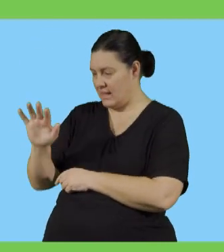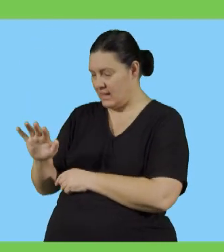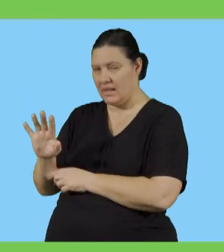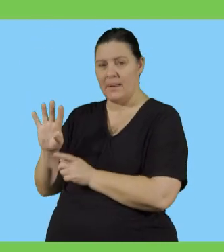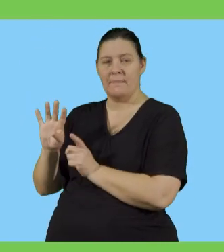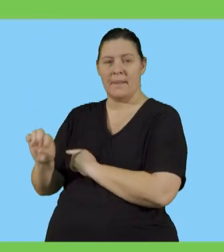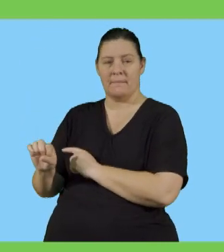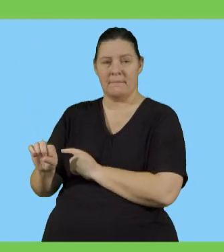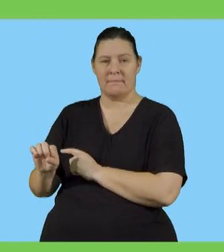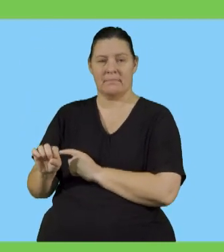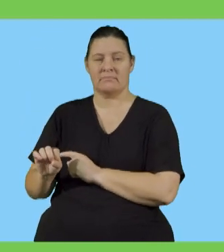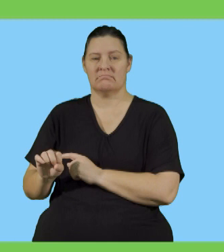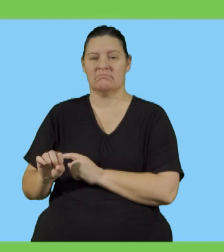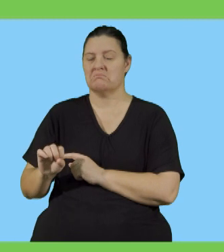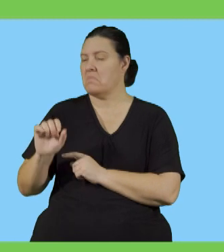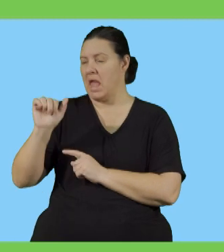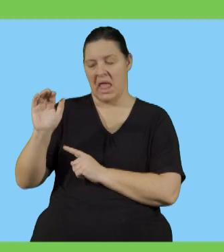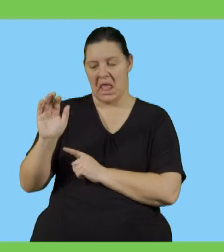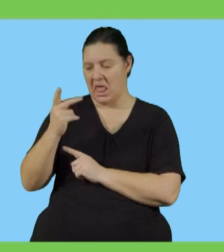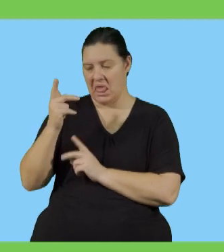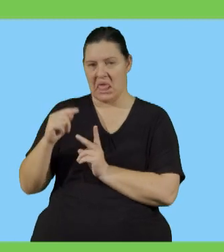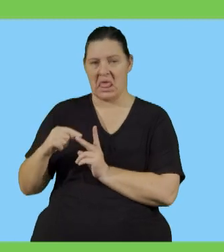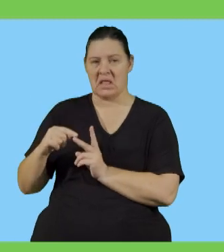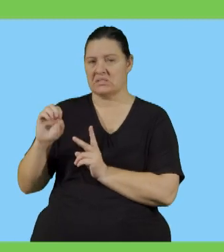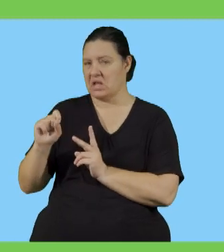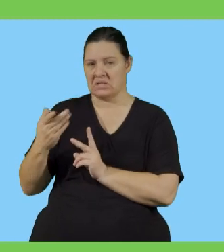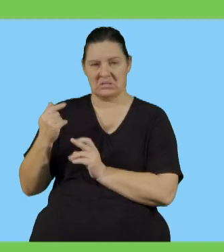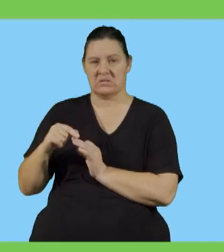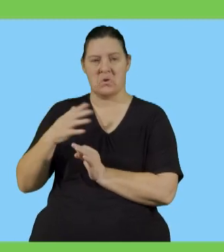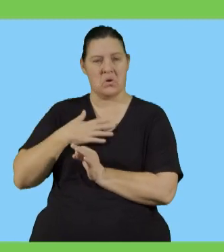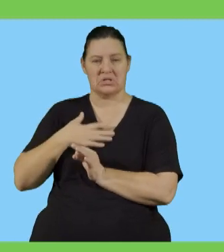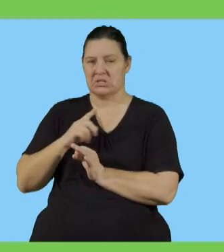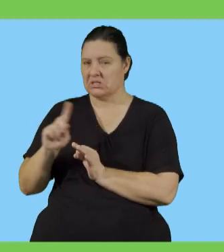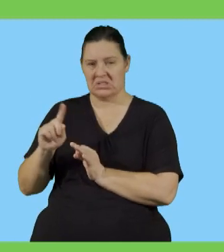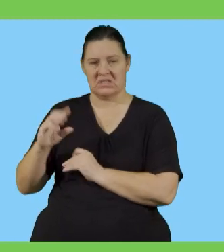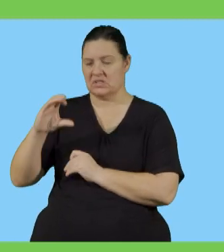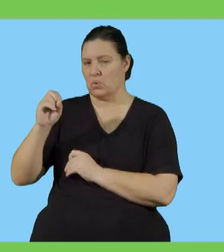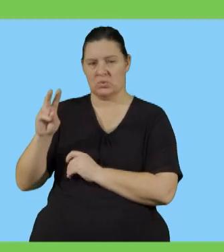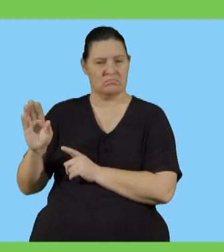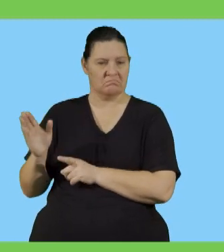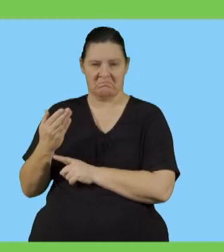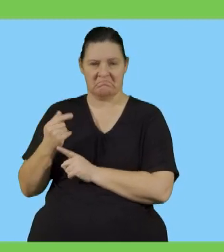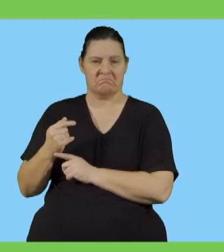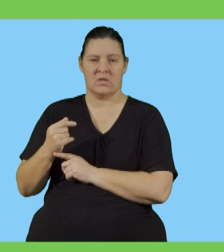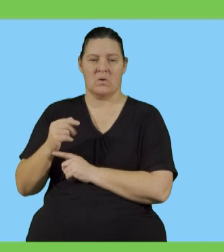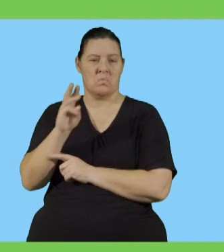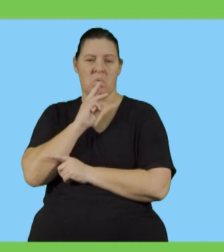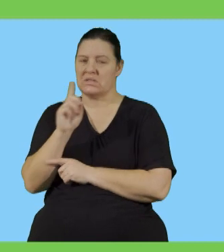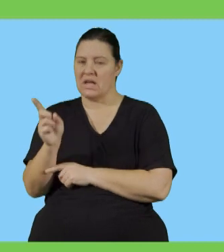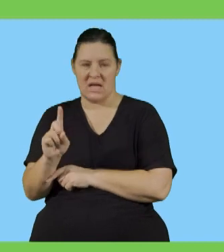the suitable word. It's definitely not glucose, starch, oxygen, carbon